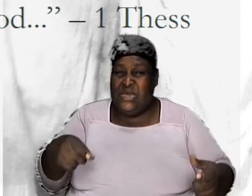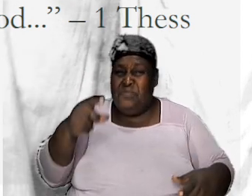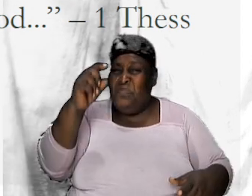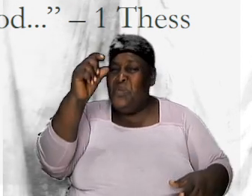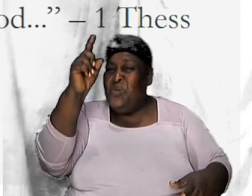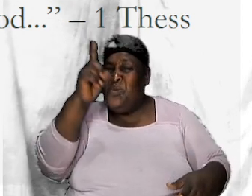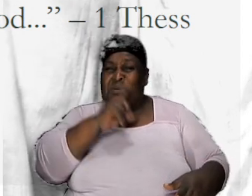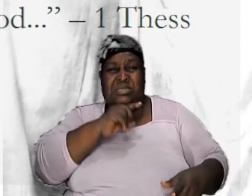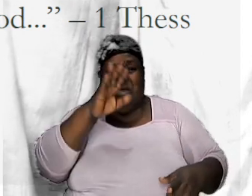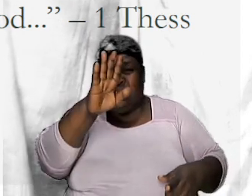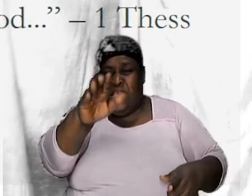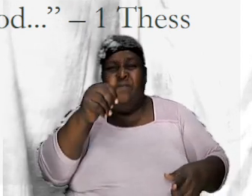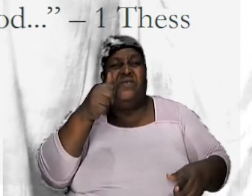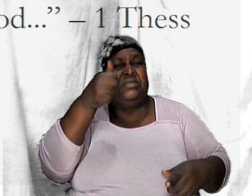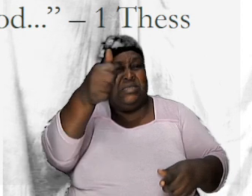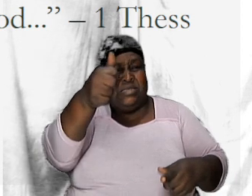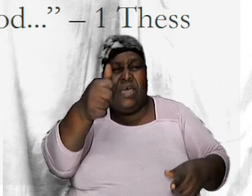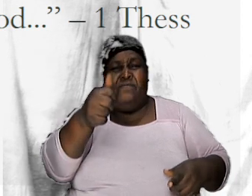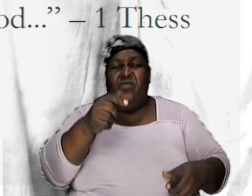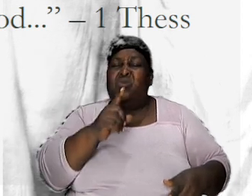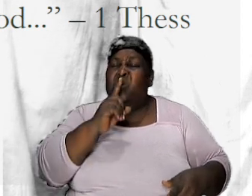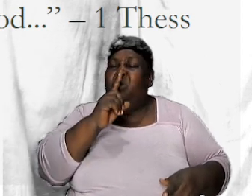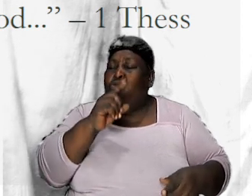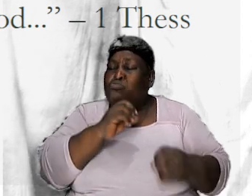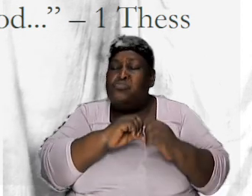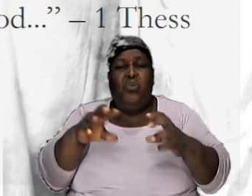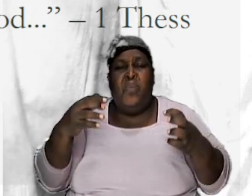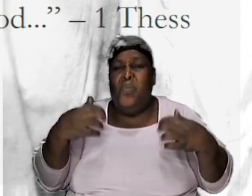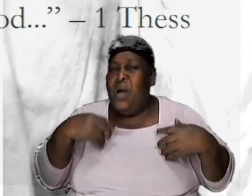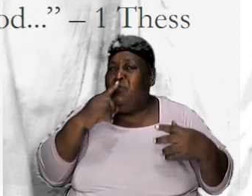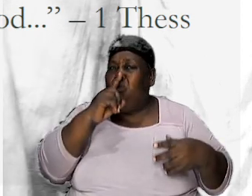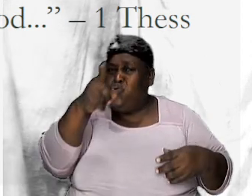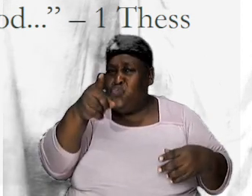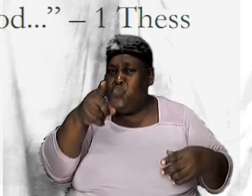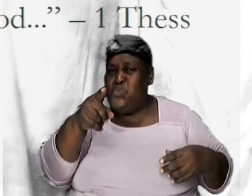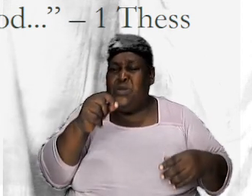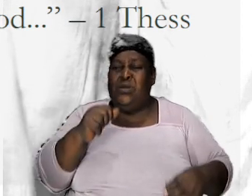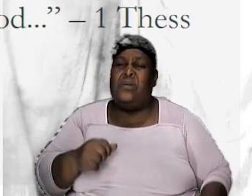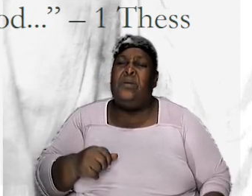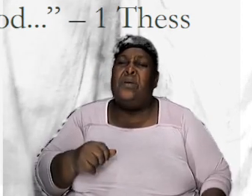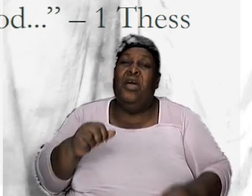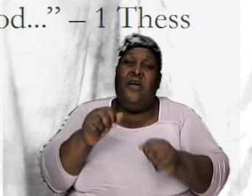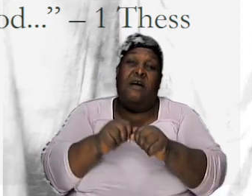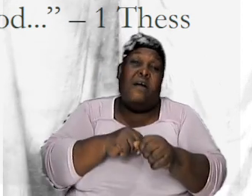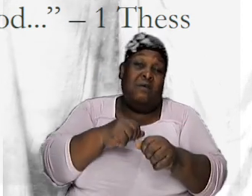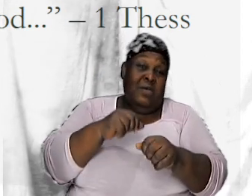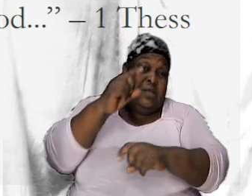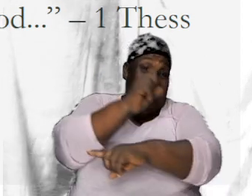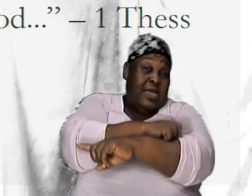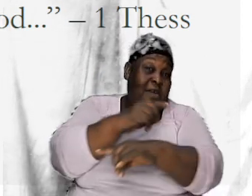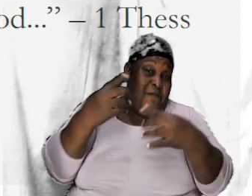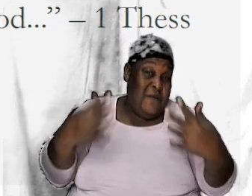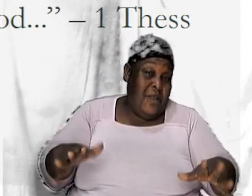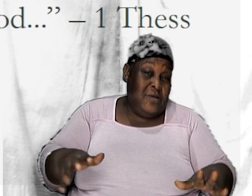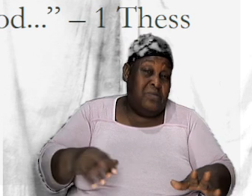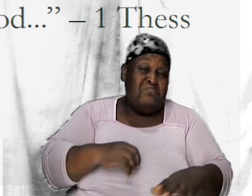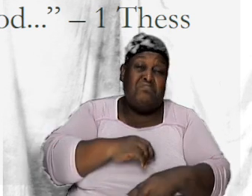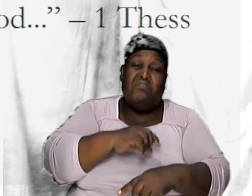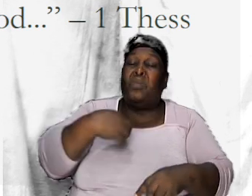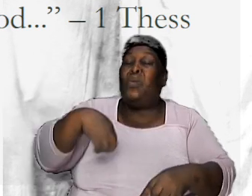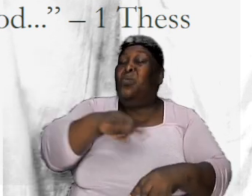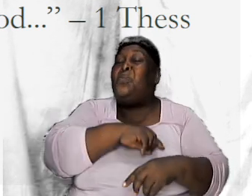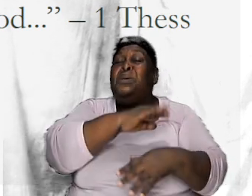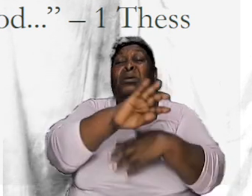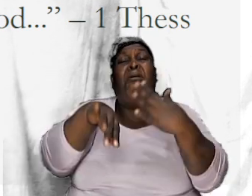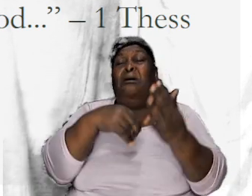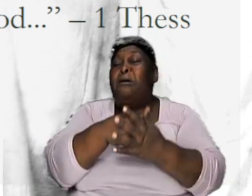the truth. And you deceive yourself. The truth is not in you. Amen. Because at the end of the day, we all fall. But guess what? The Bible goes on to say that the